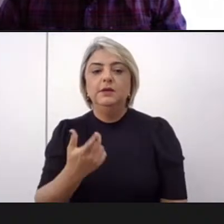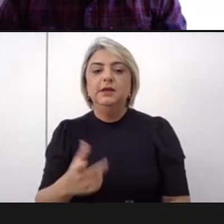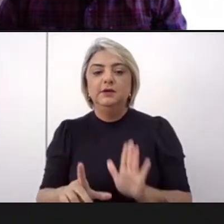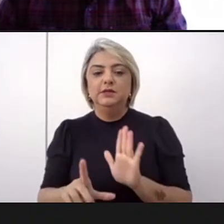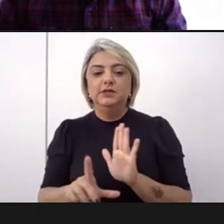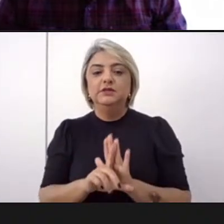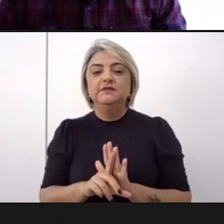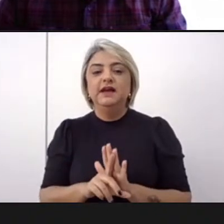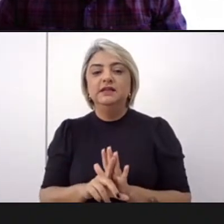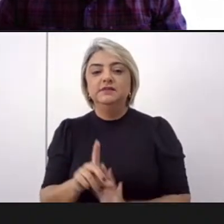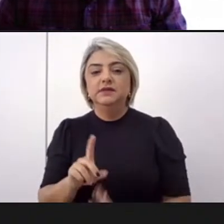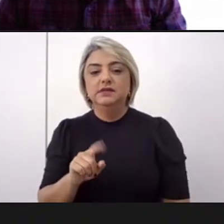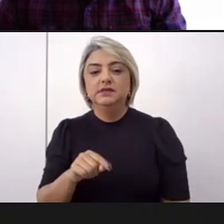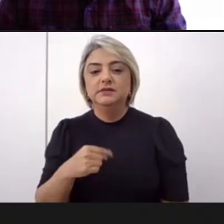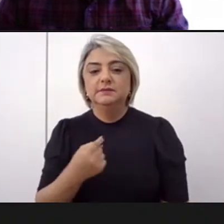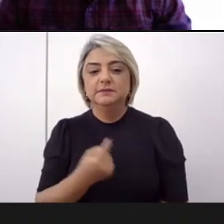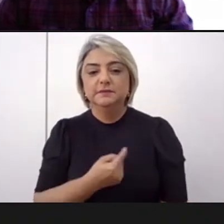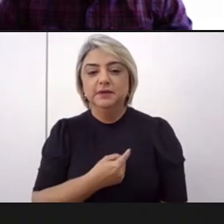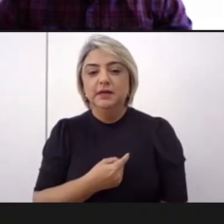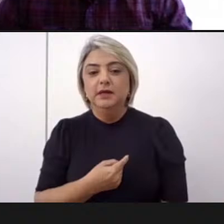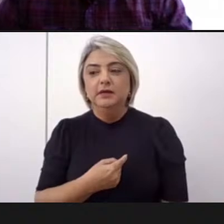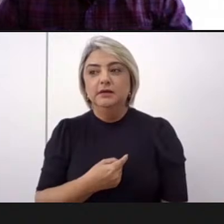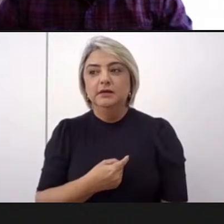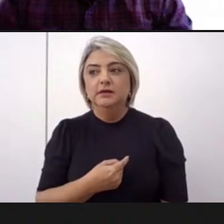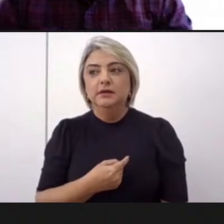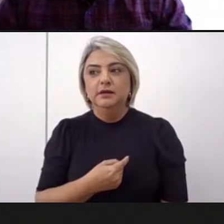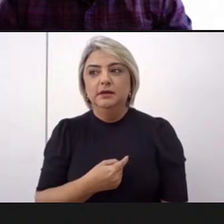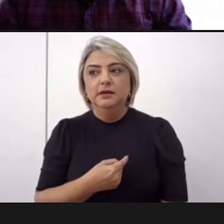Okay, so